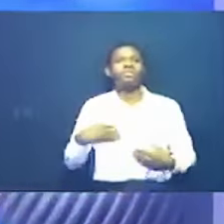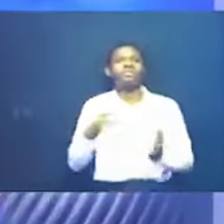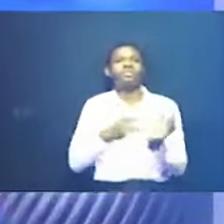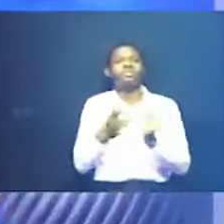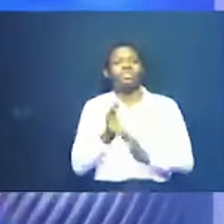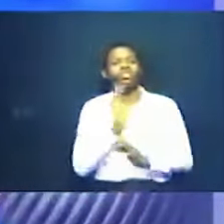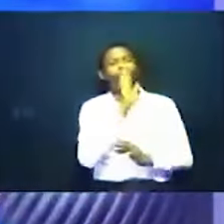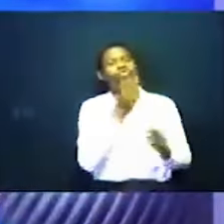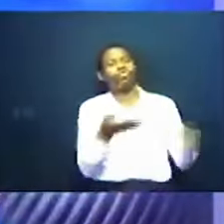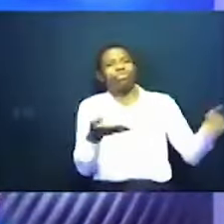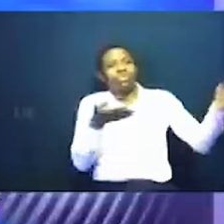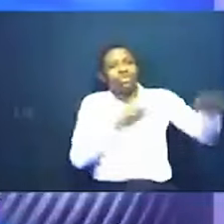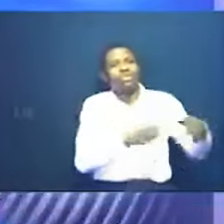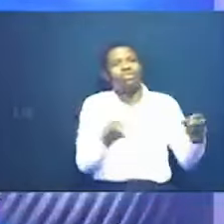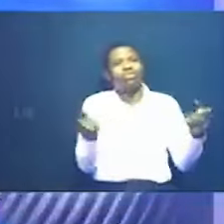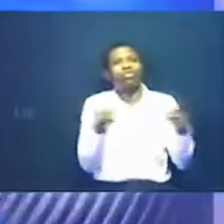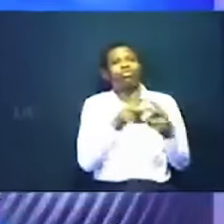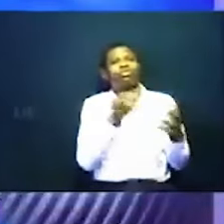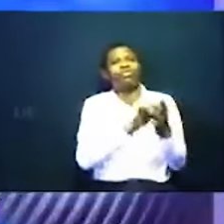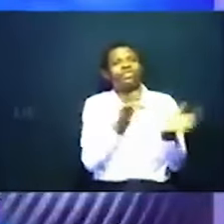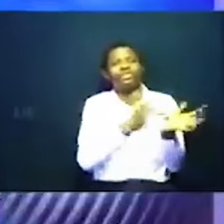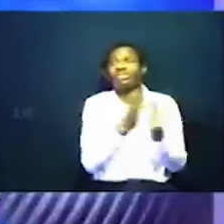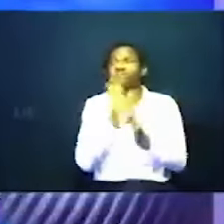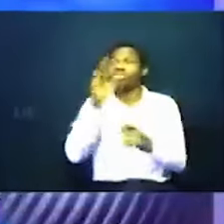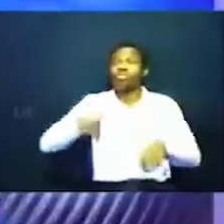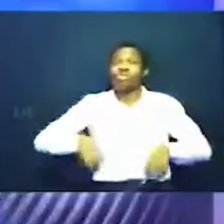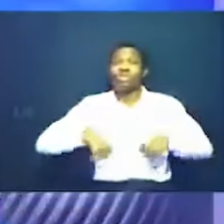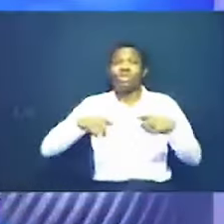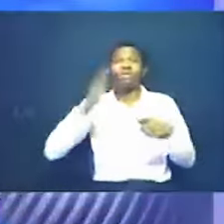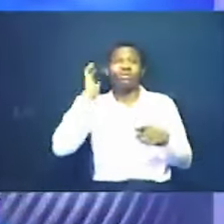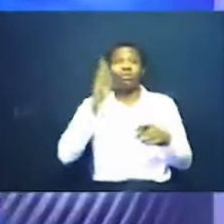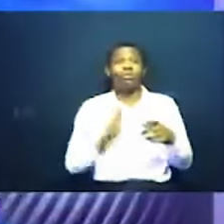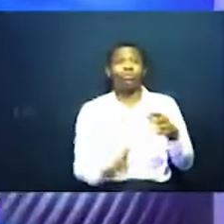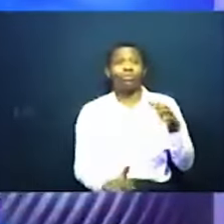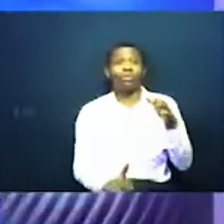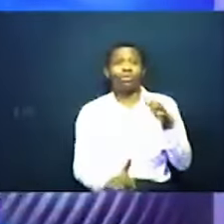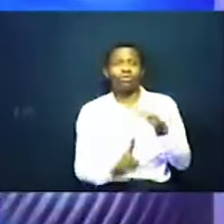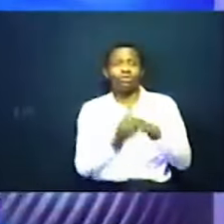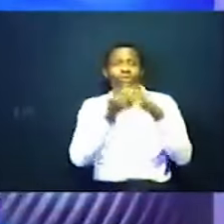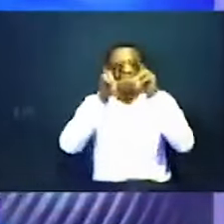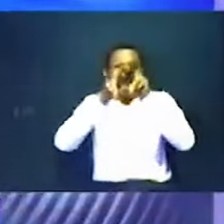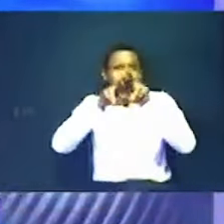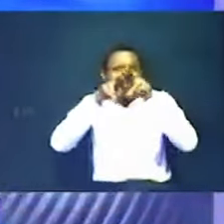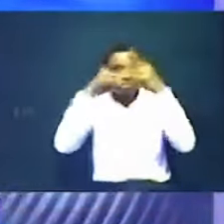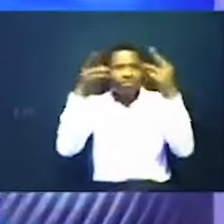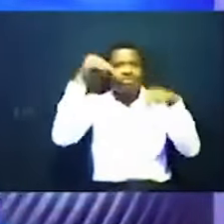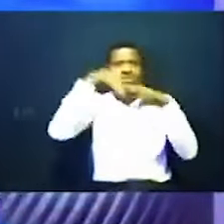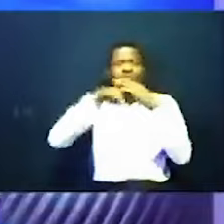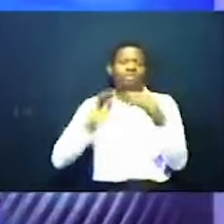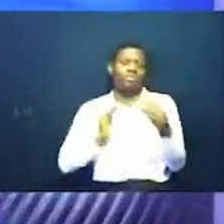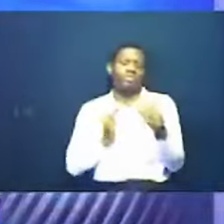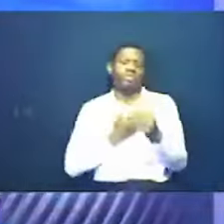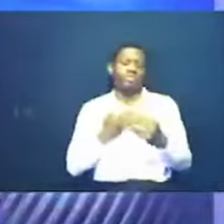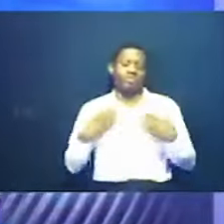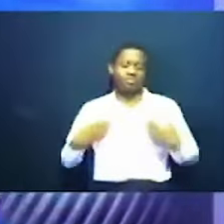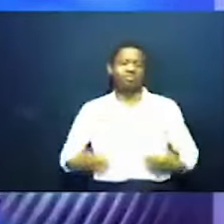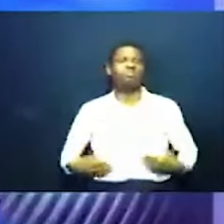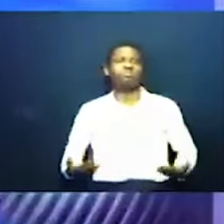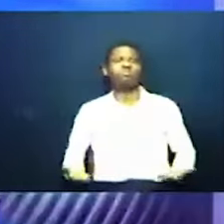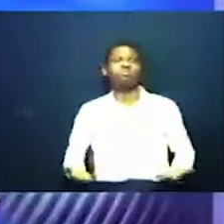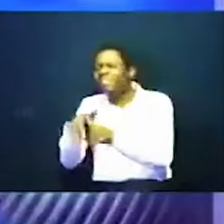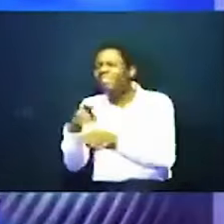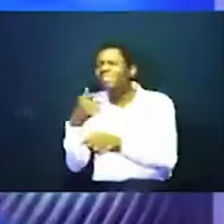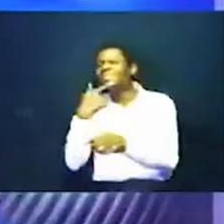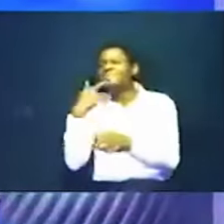the life of Jesus may also be revealed in our body. It's not enough to say me or Jesus